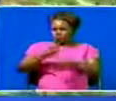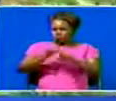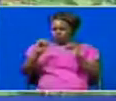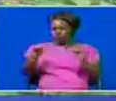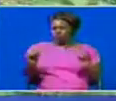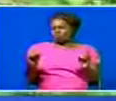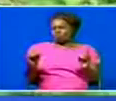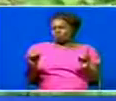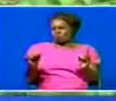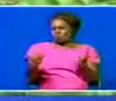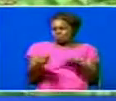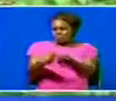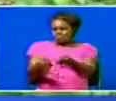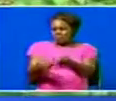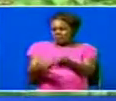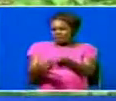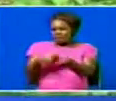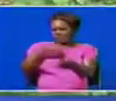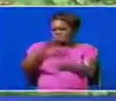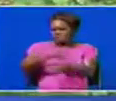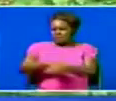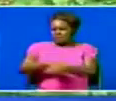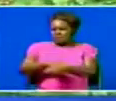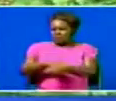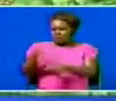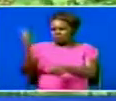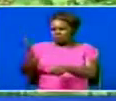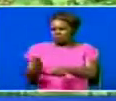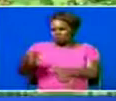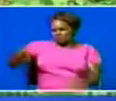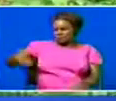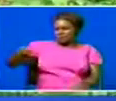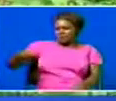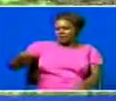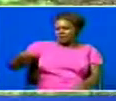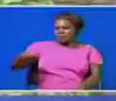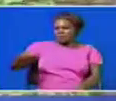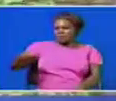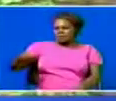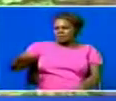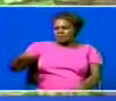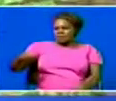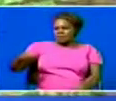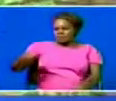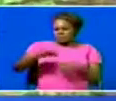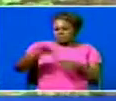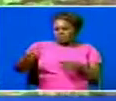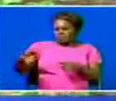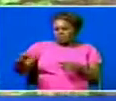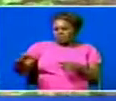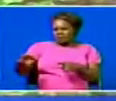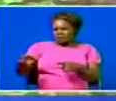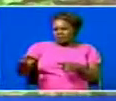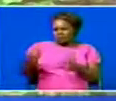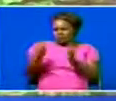zinafaa. Kwa sababu kama mahindi ningepata a quarter bag, then kwa skuma ingekuwa attacked na pest.